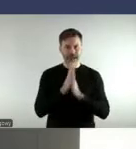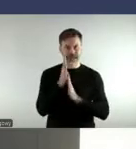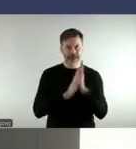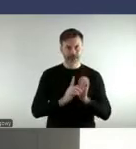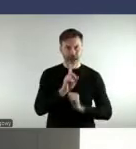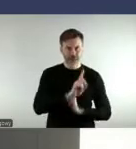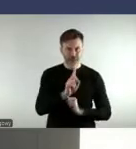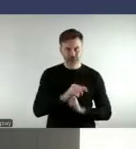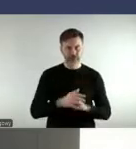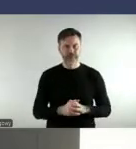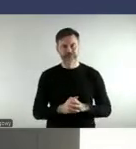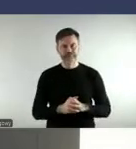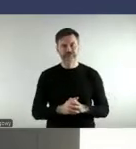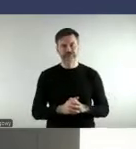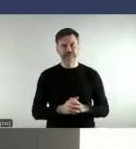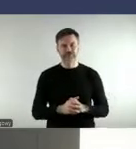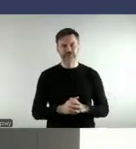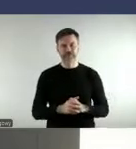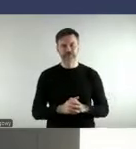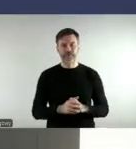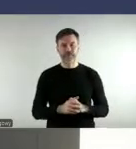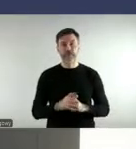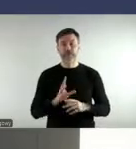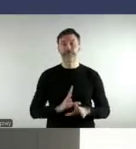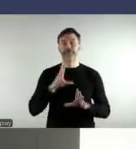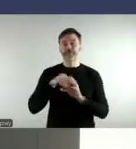The program for improving the functioning of the system,